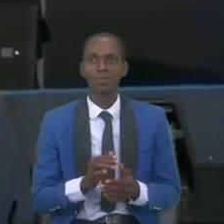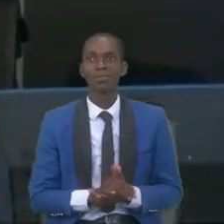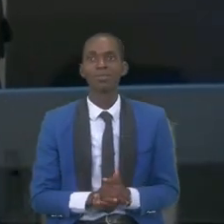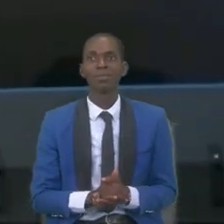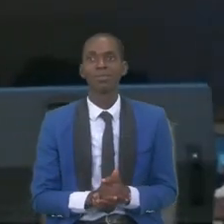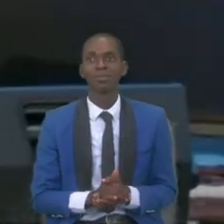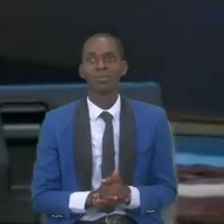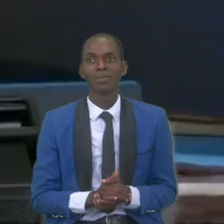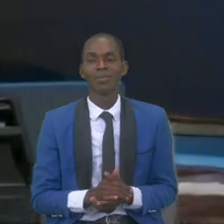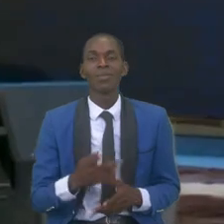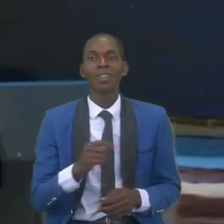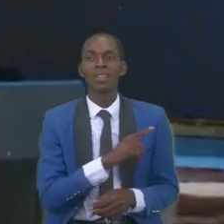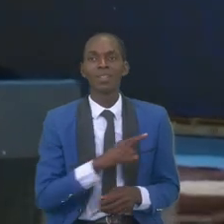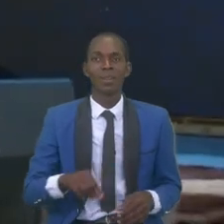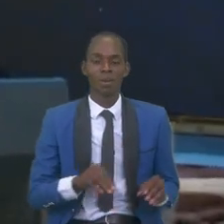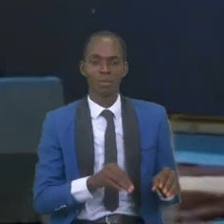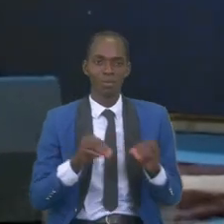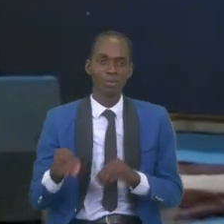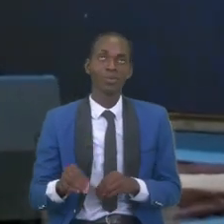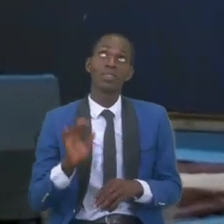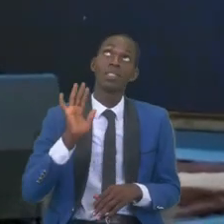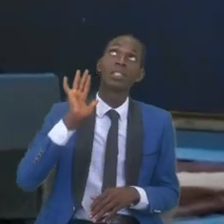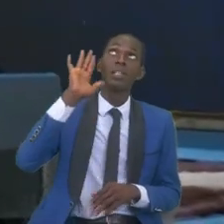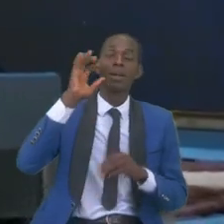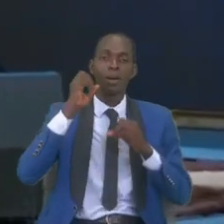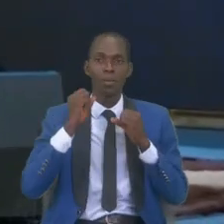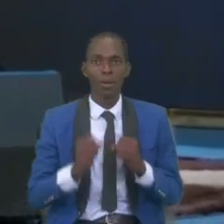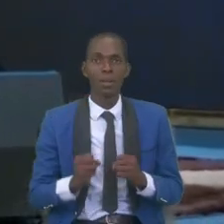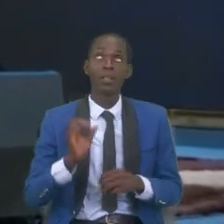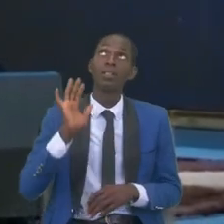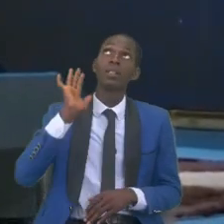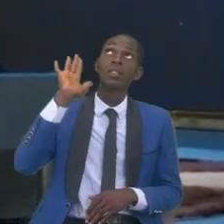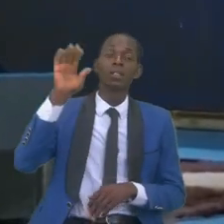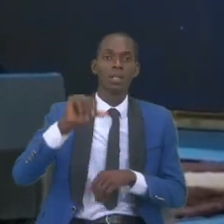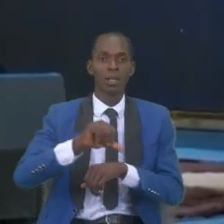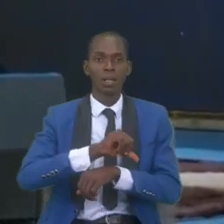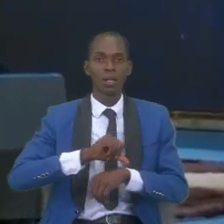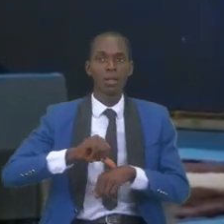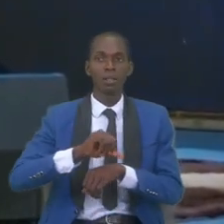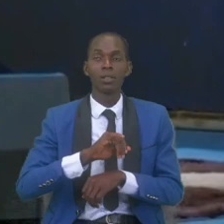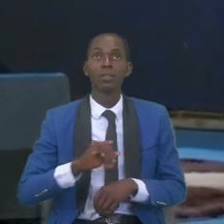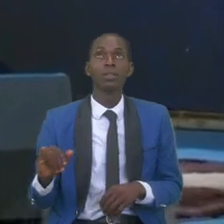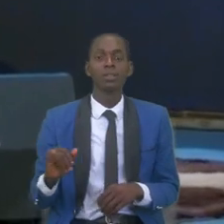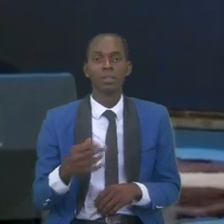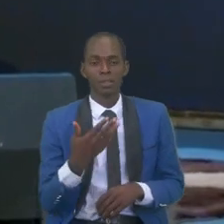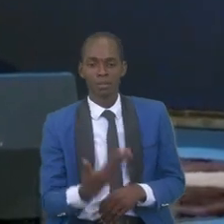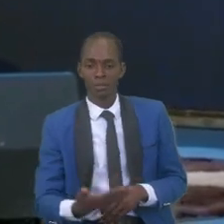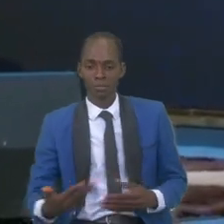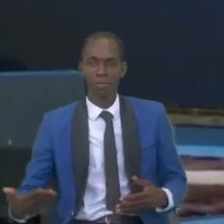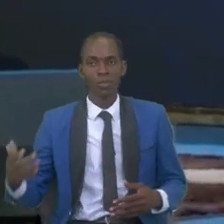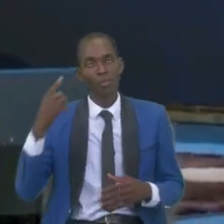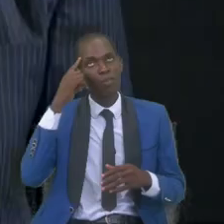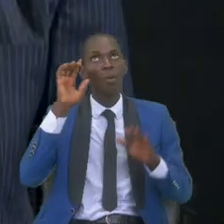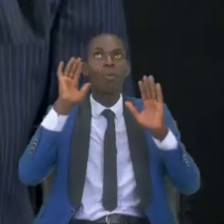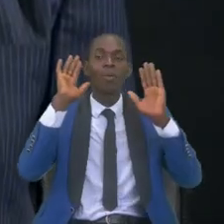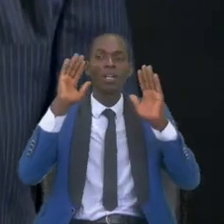The Lord put his power, his anointing, resources for wonder